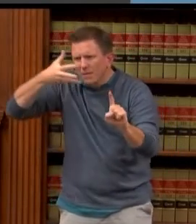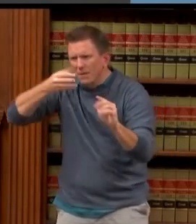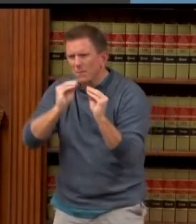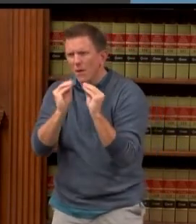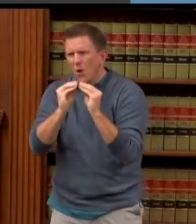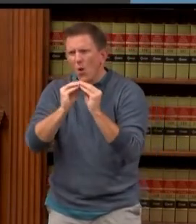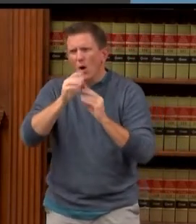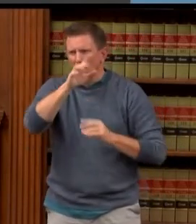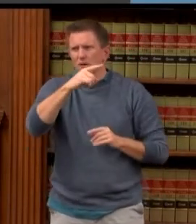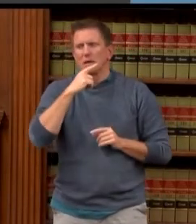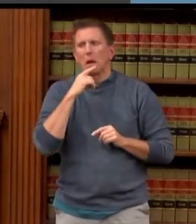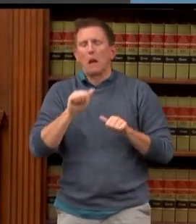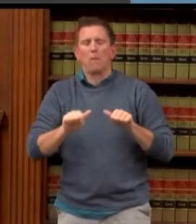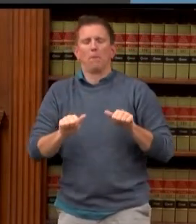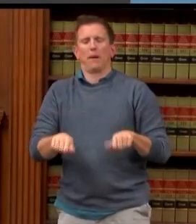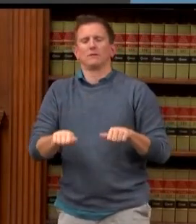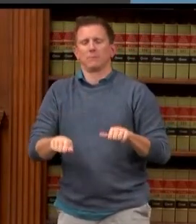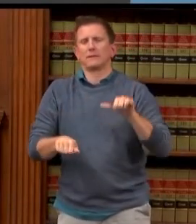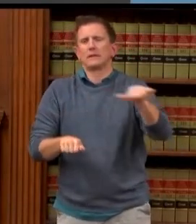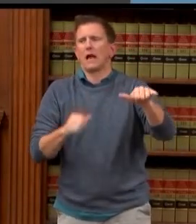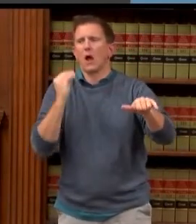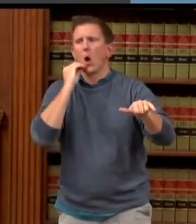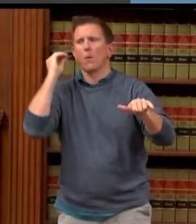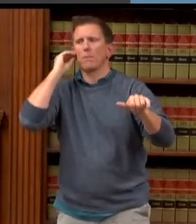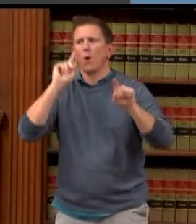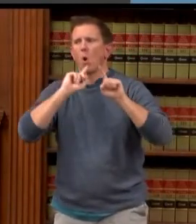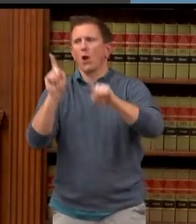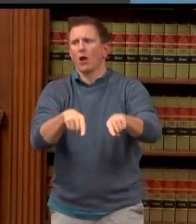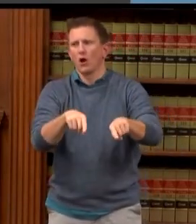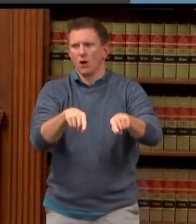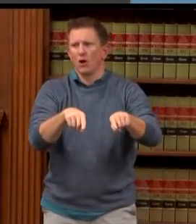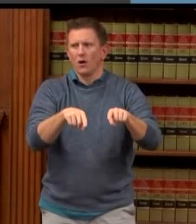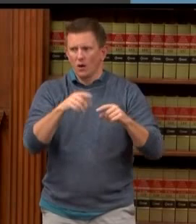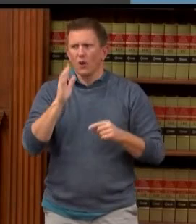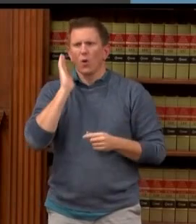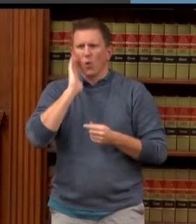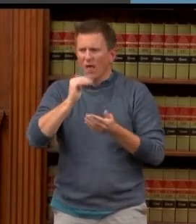allow cases and hospitalizations to surge for the rest of the month? Does that make sense?